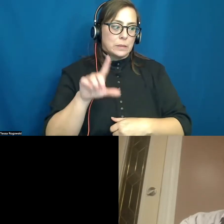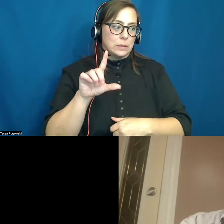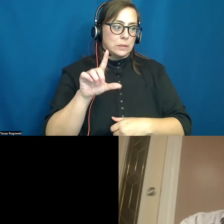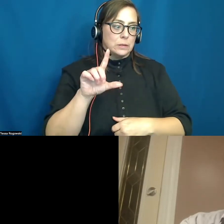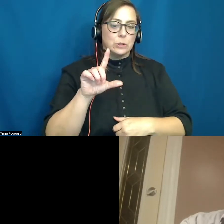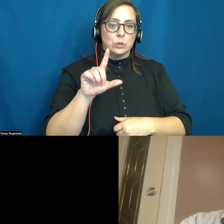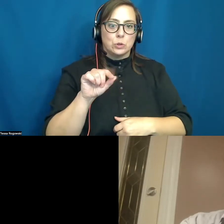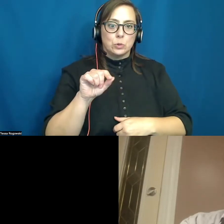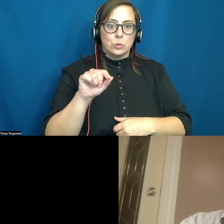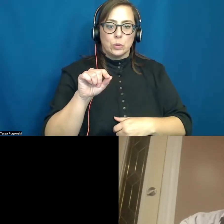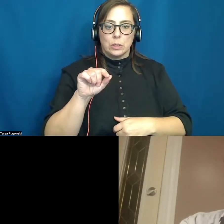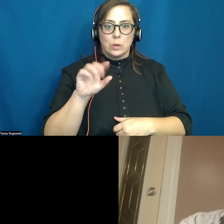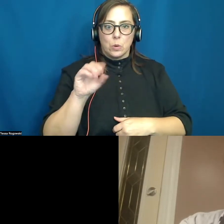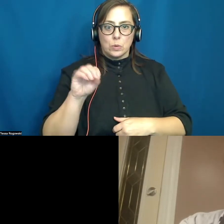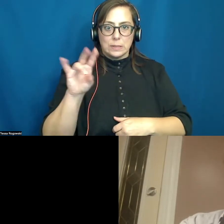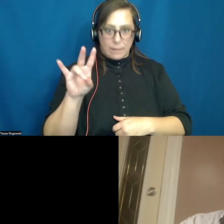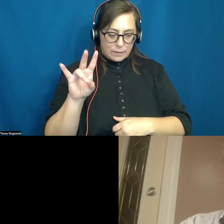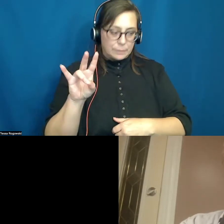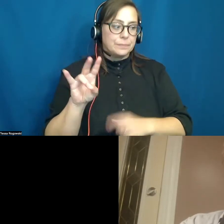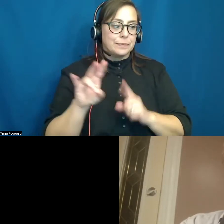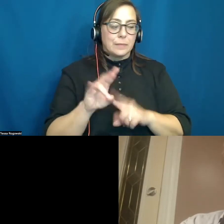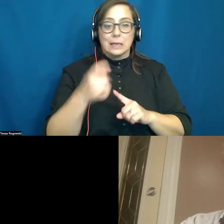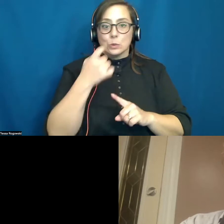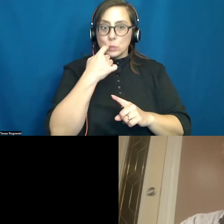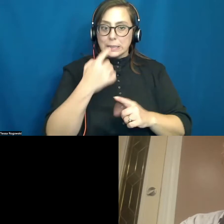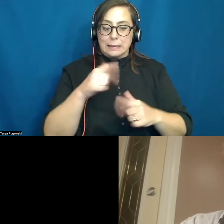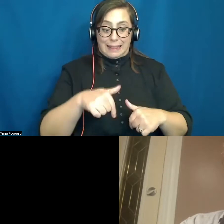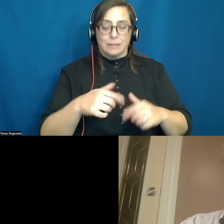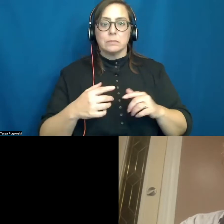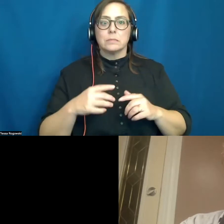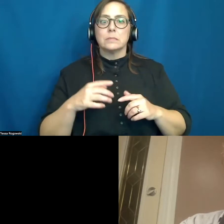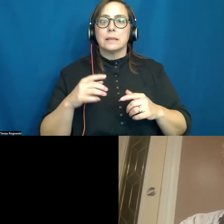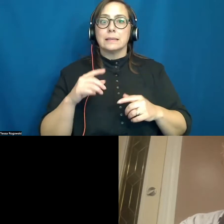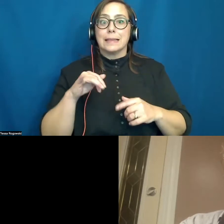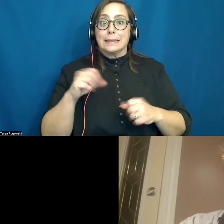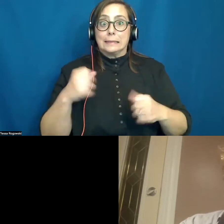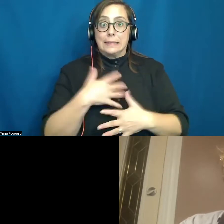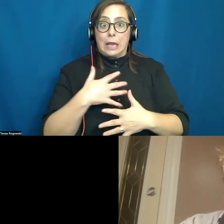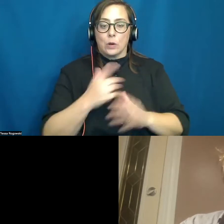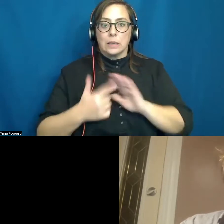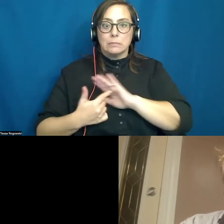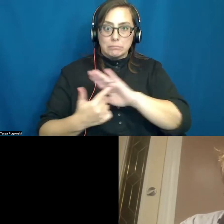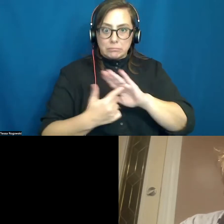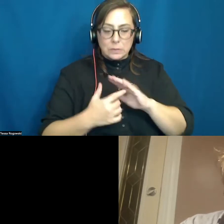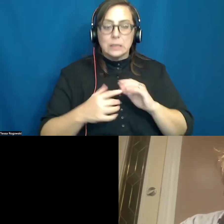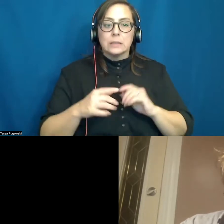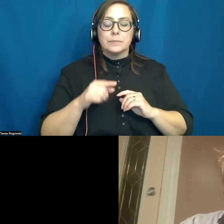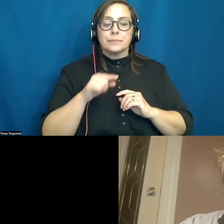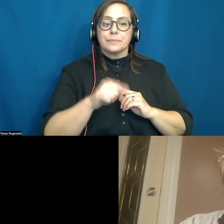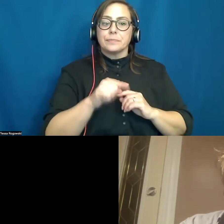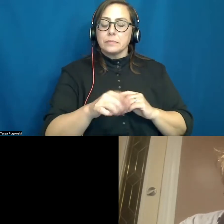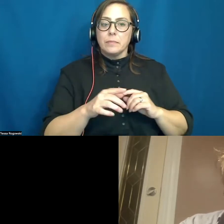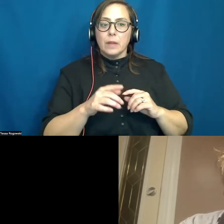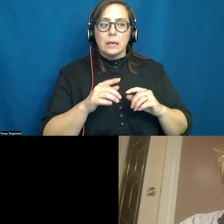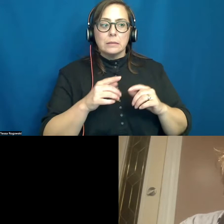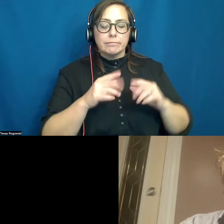2007. His most recent collection, Is This Scary, 2021, explores the radical subjectivity